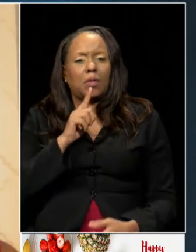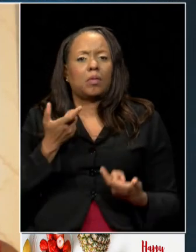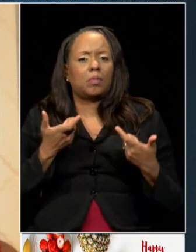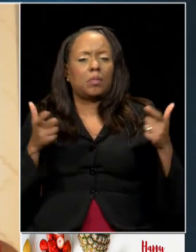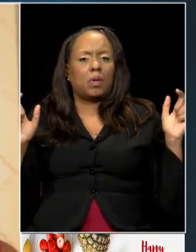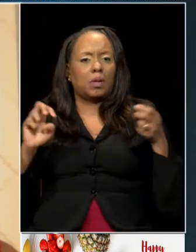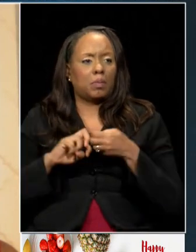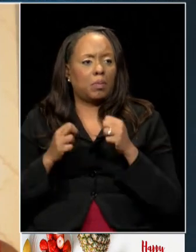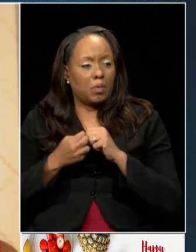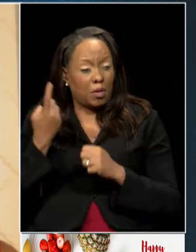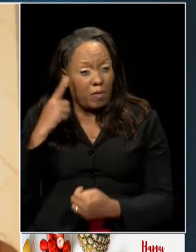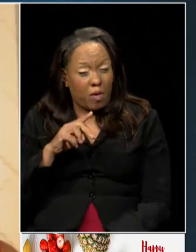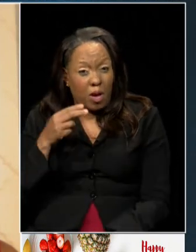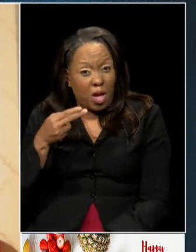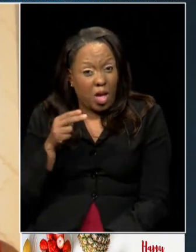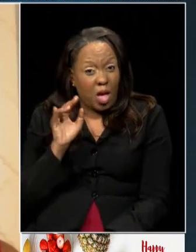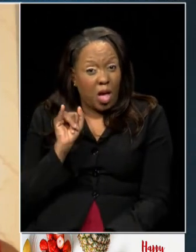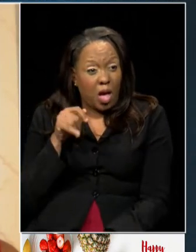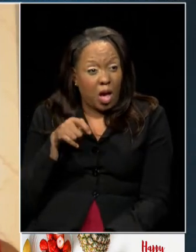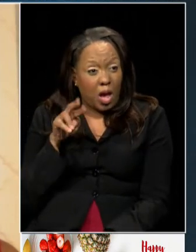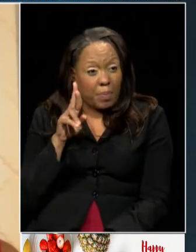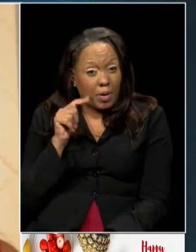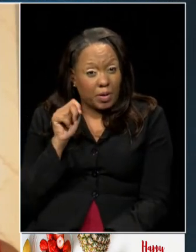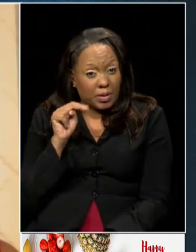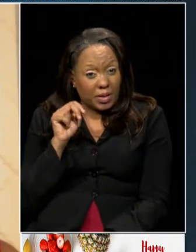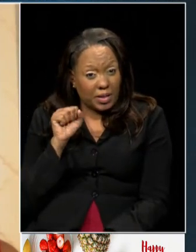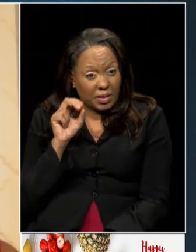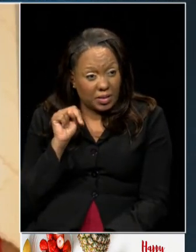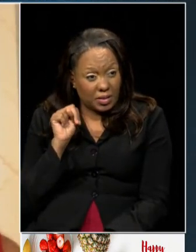complications of hypertension?